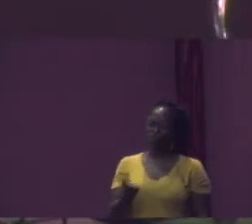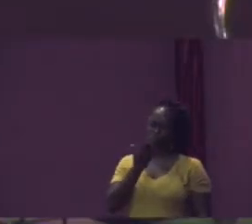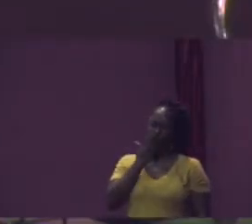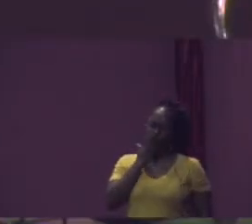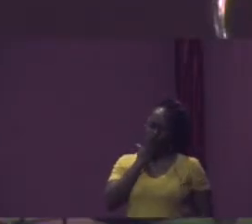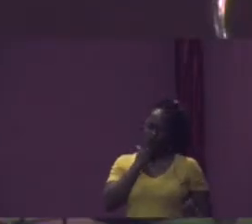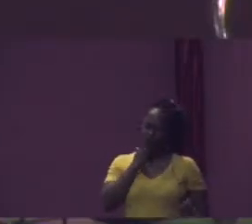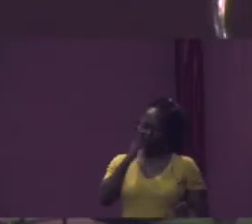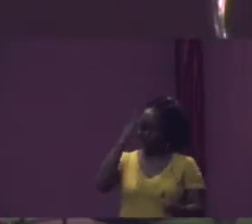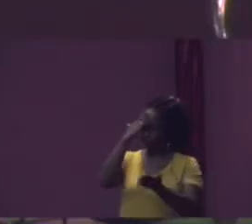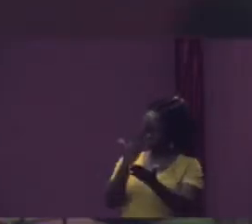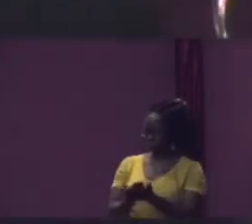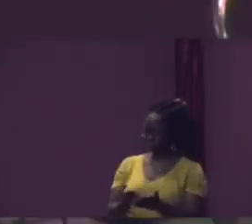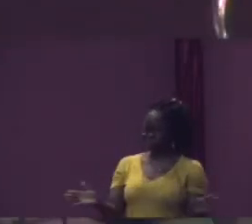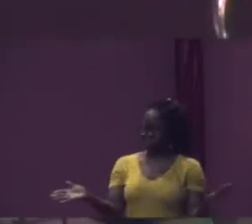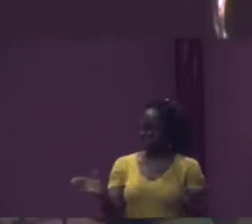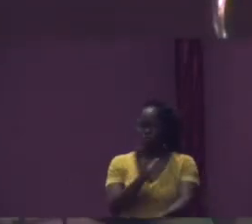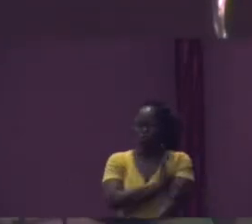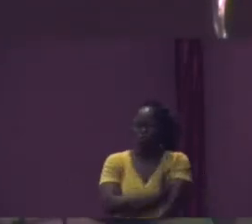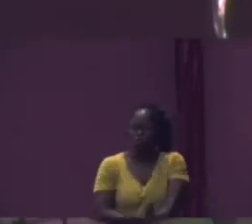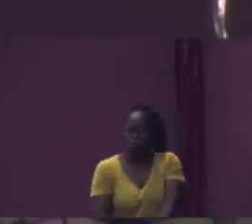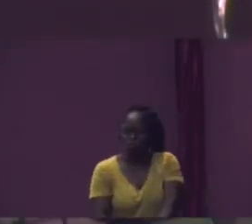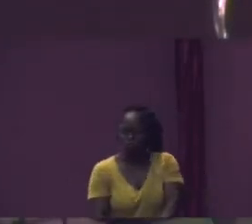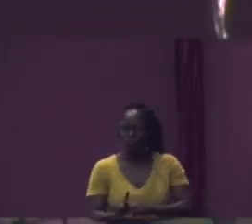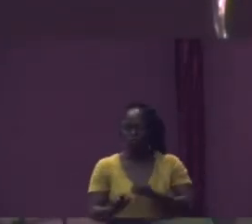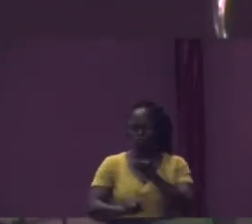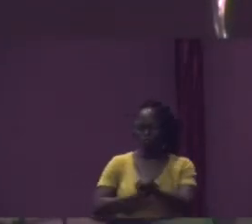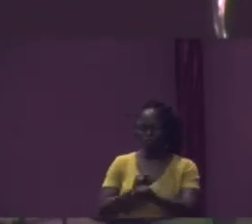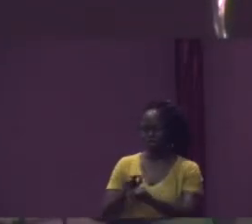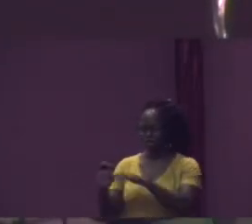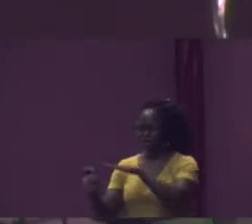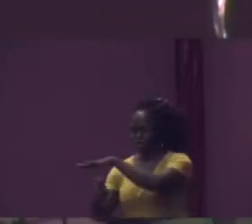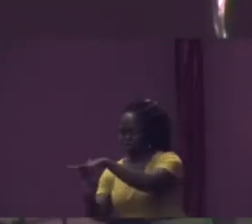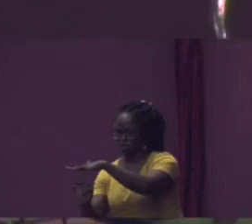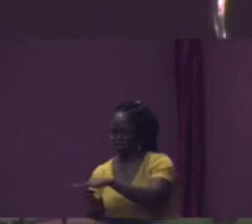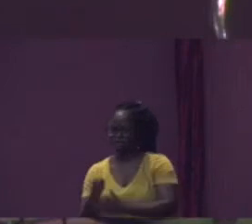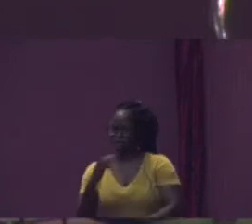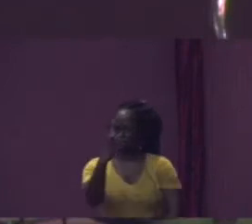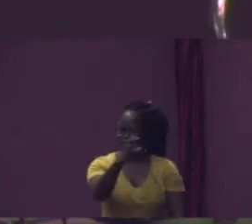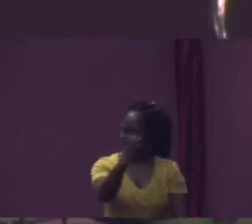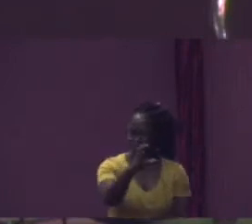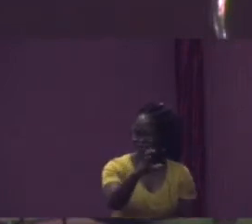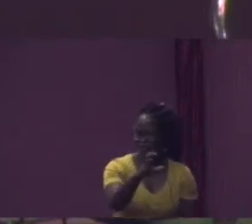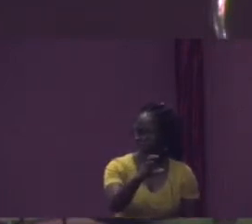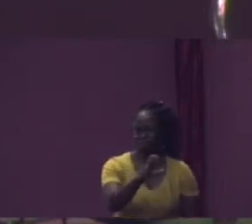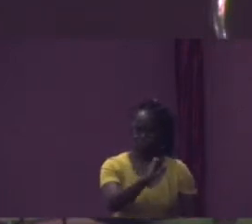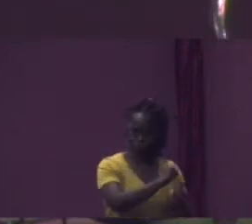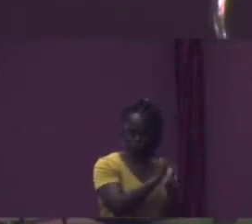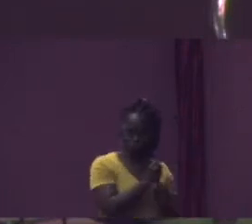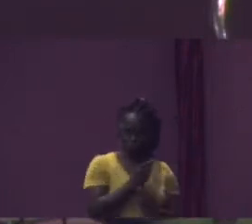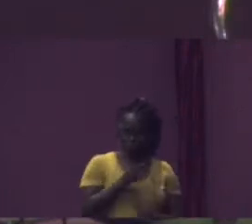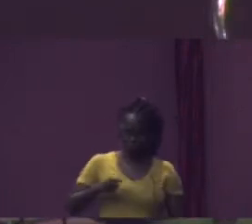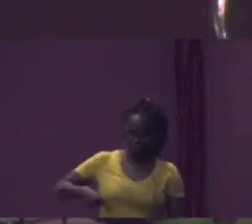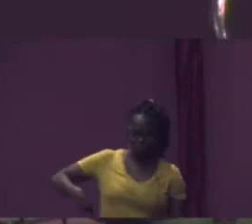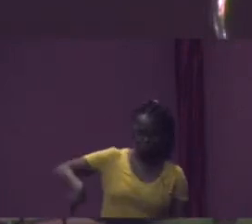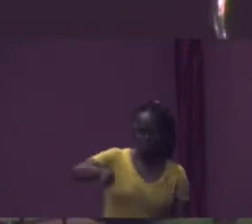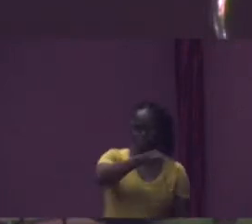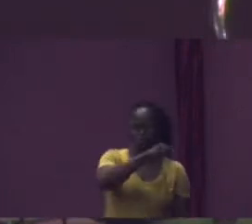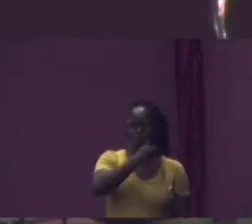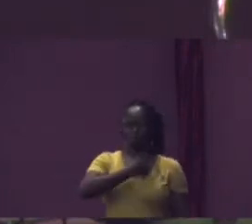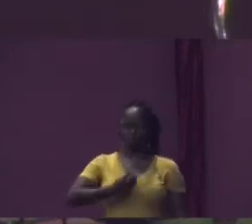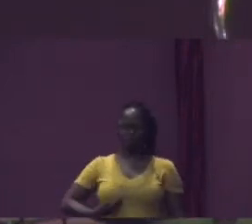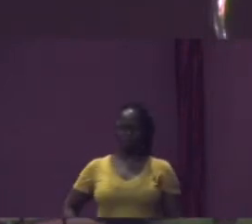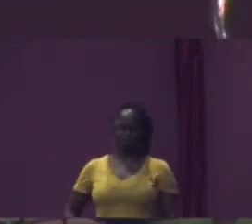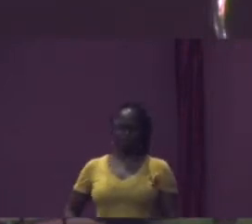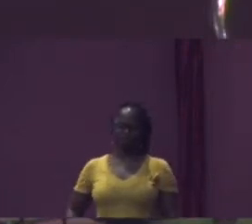between corporations, science, government, technologies, and expert systems. Healthcare by the 1980s was managed by